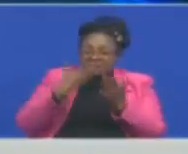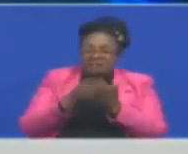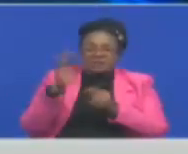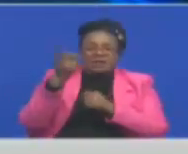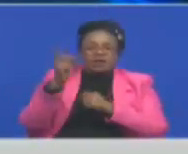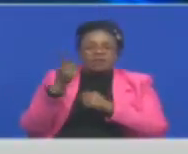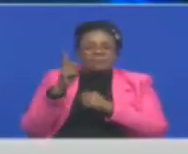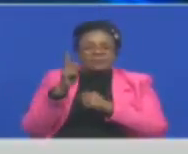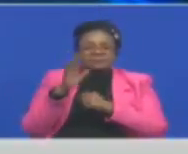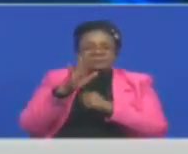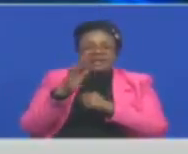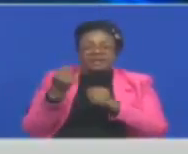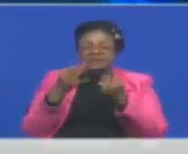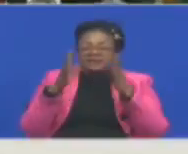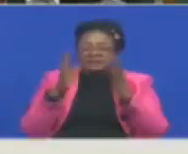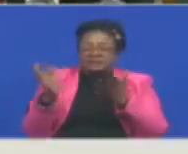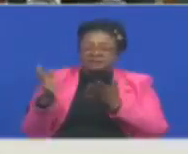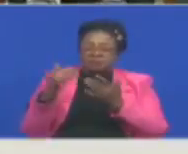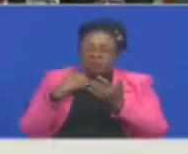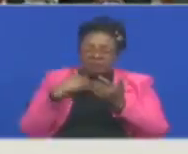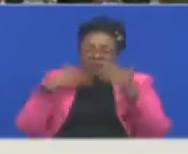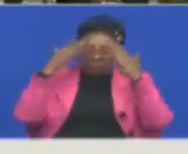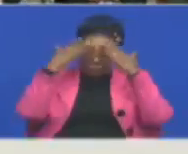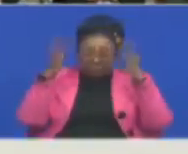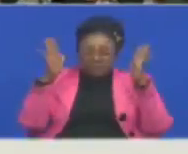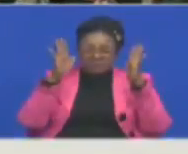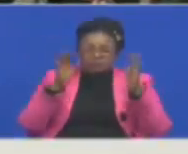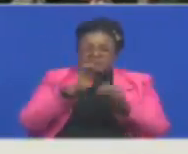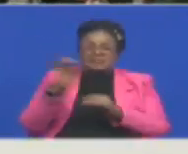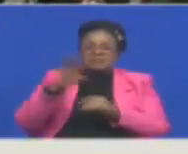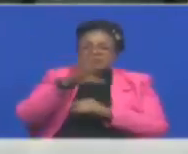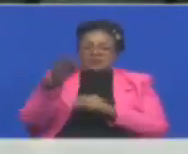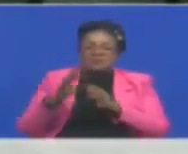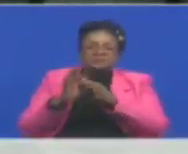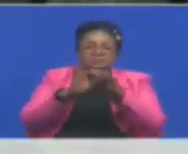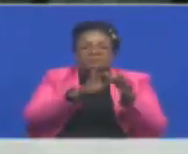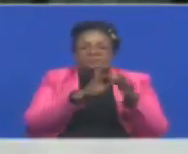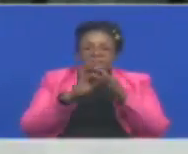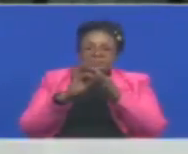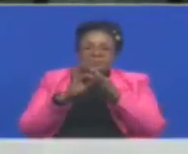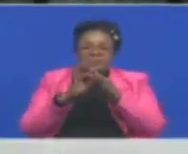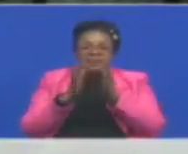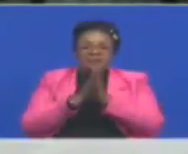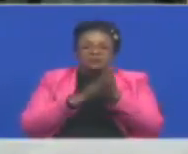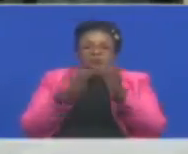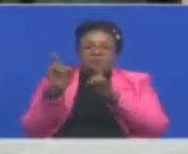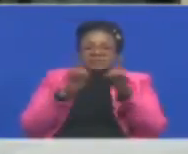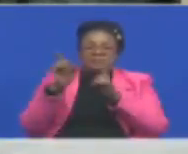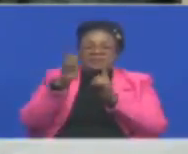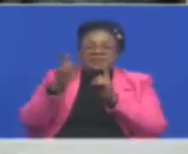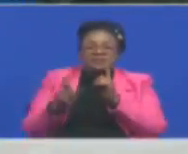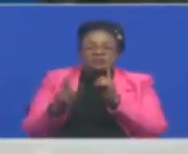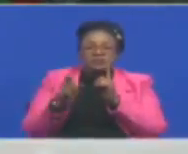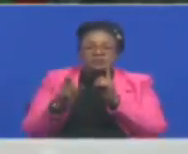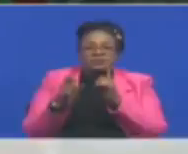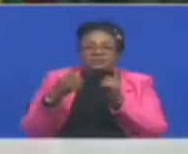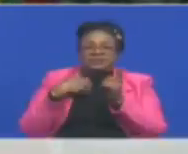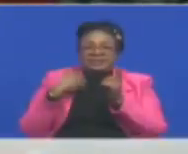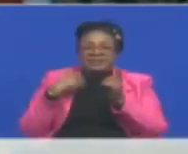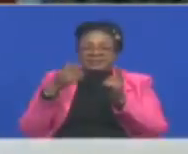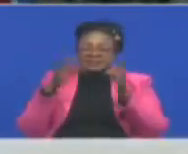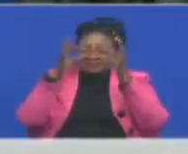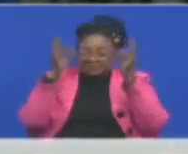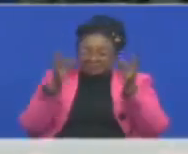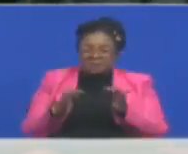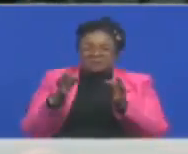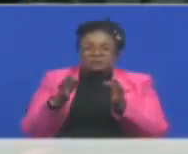The event is meant to raise awareness on East African unity and bicycle tourism in the region. They are determined to